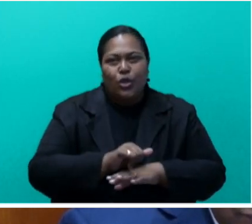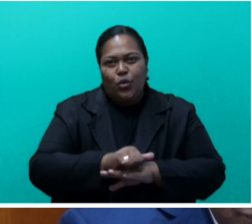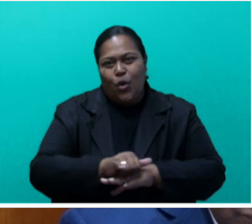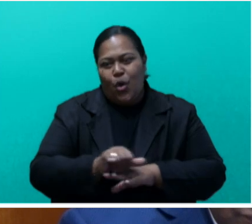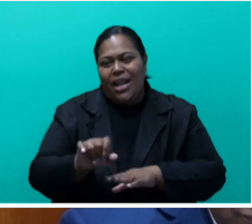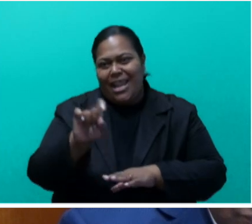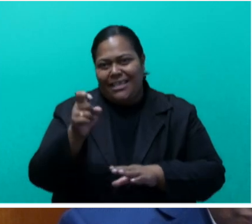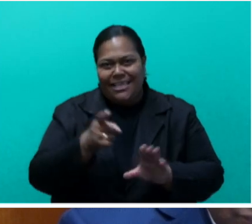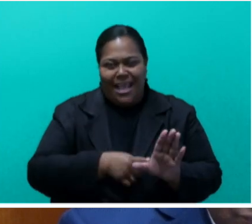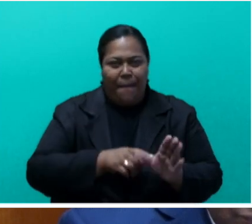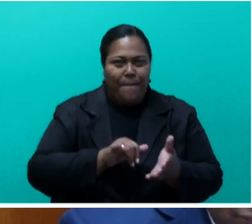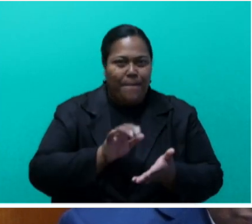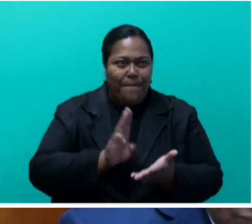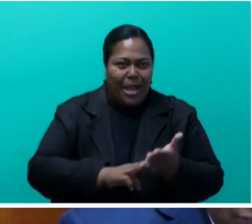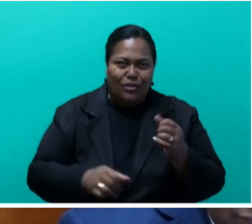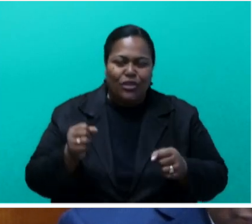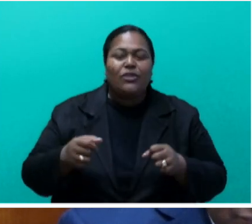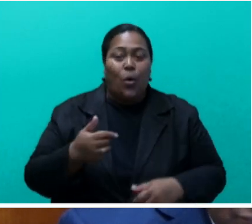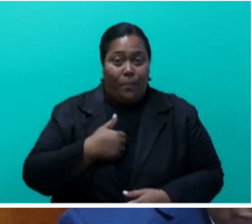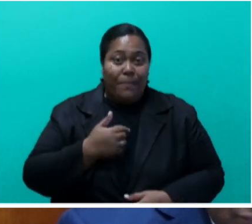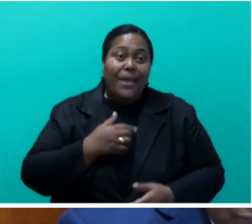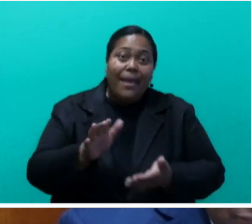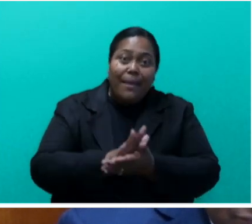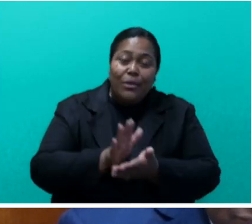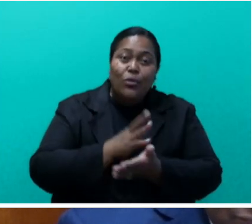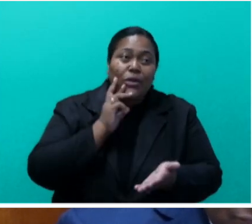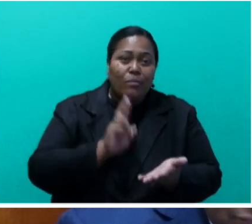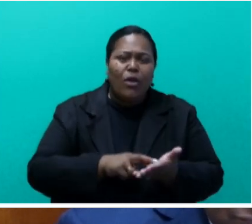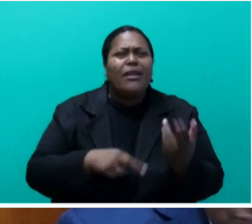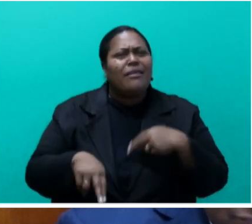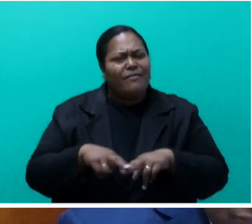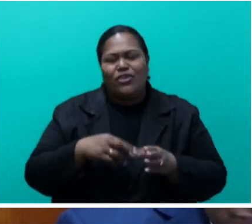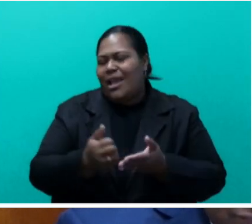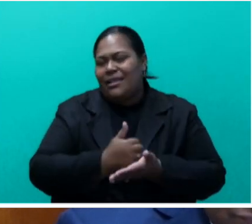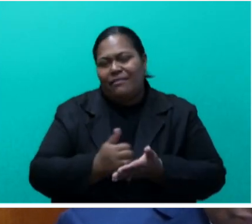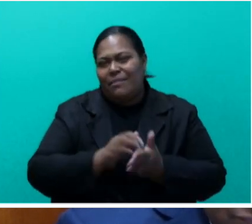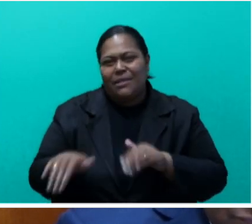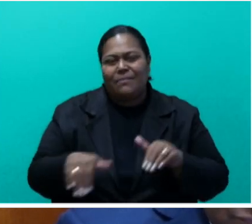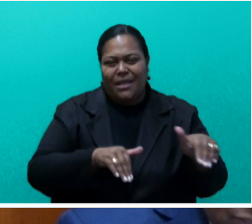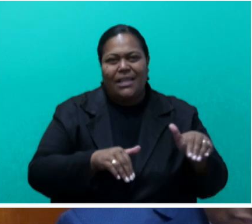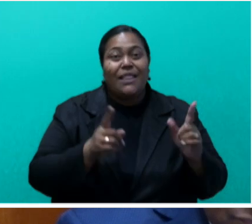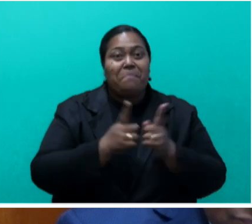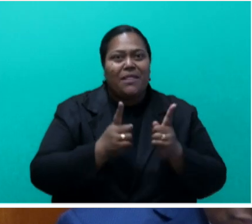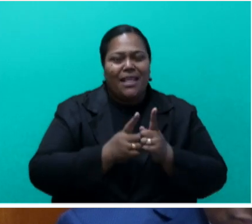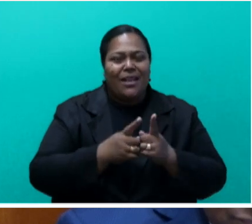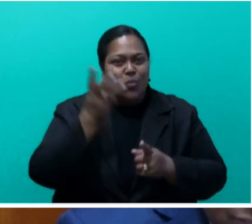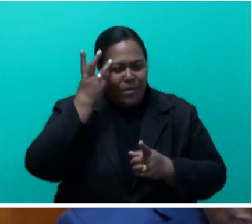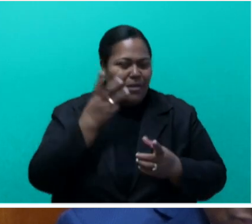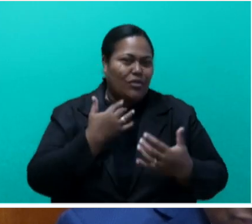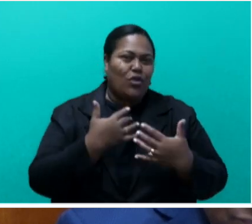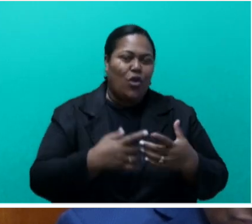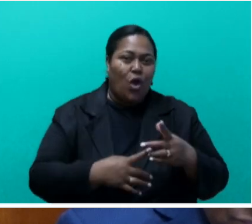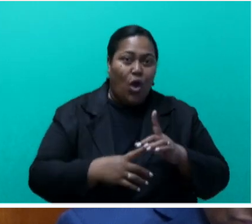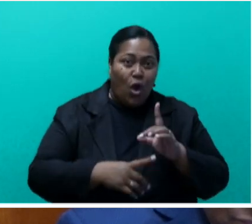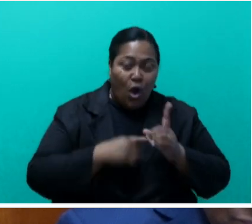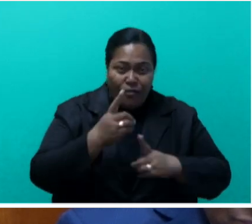Speaker, on that note, I'm pleased to report that Fiji actively participated in this triennial conference through engagement